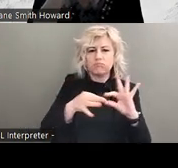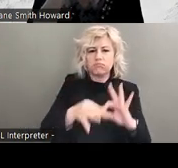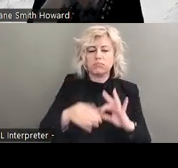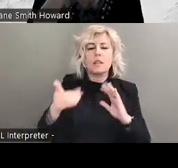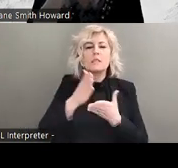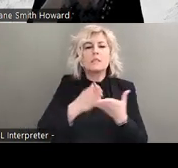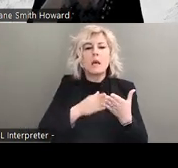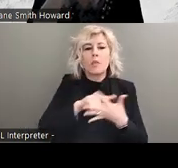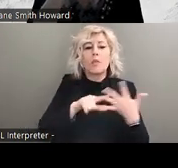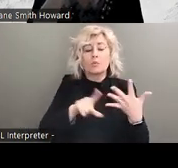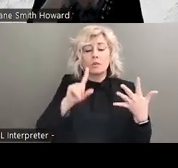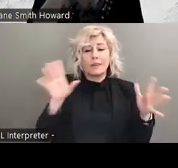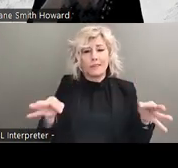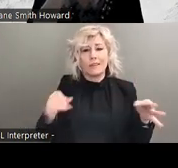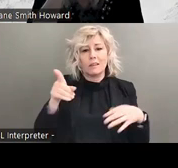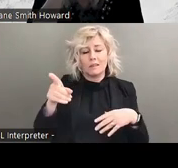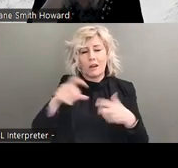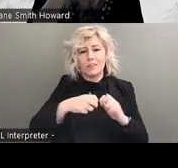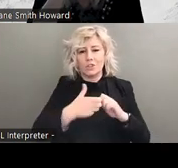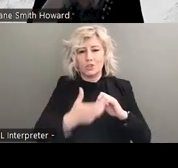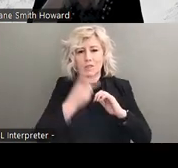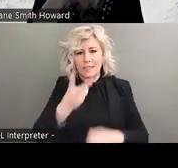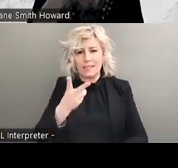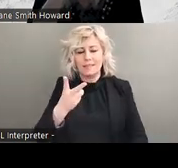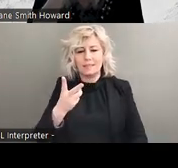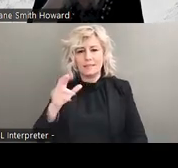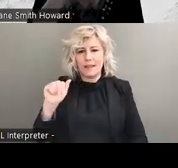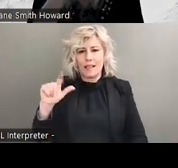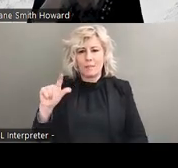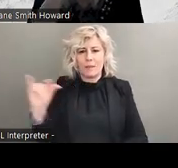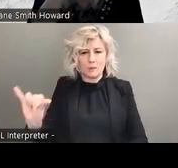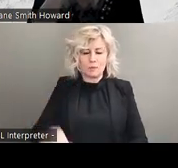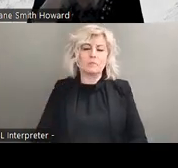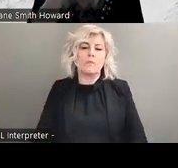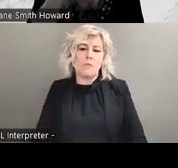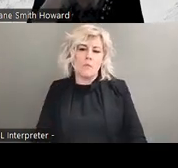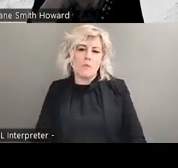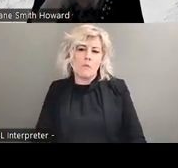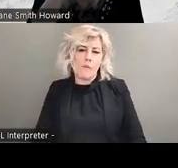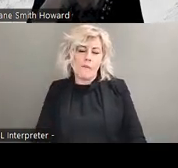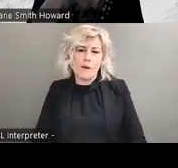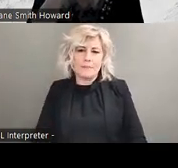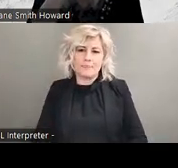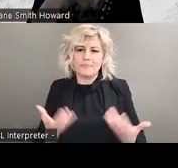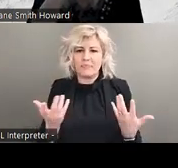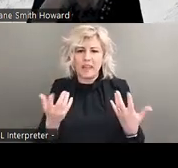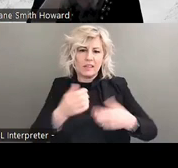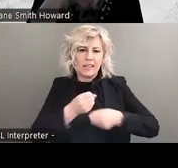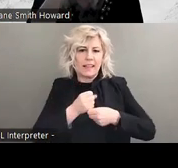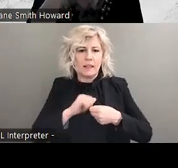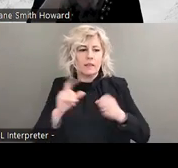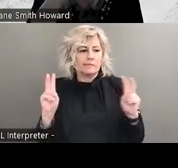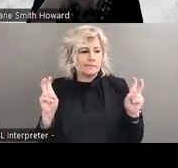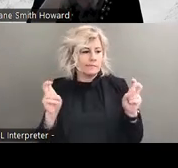of those are definitely issues you're facing in Alabama. Mm-hmm. And getting sort of the growth